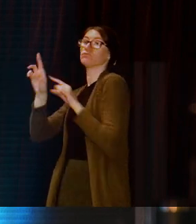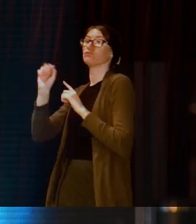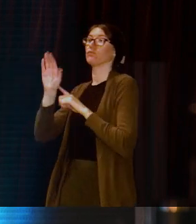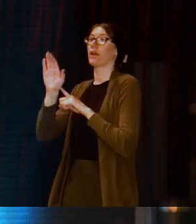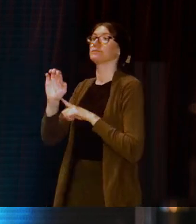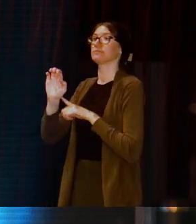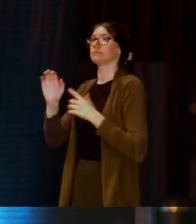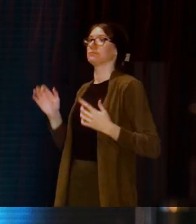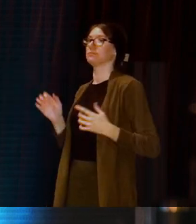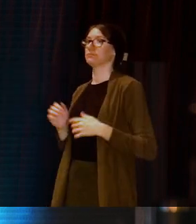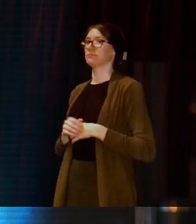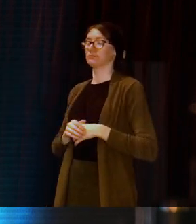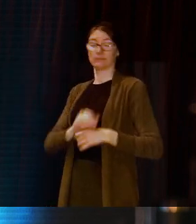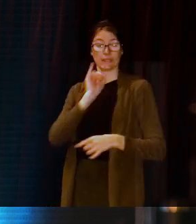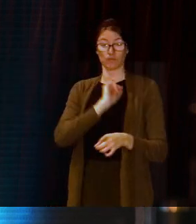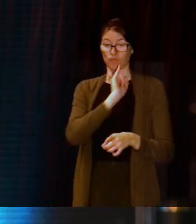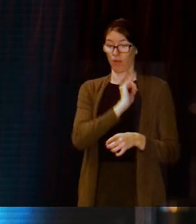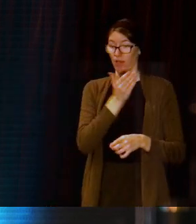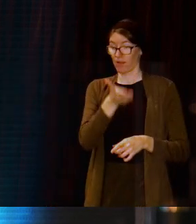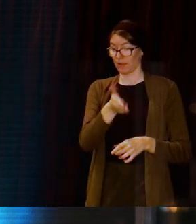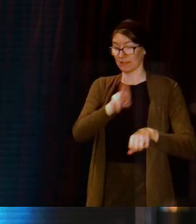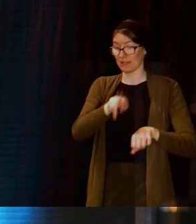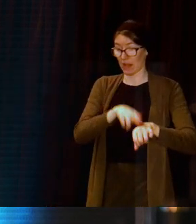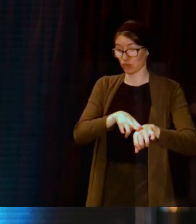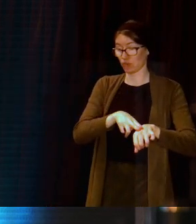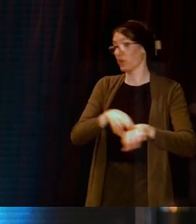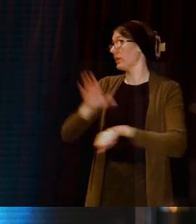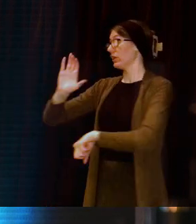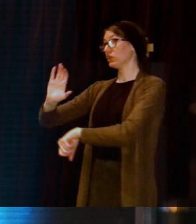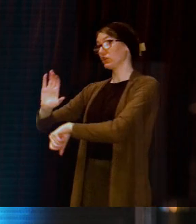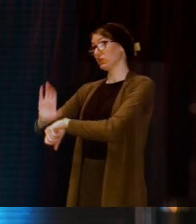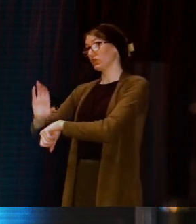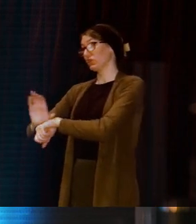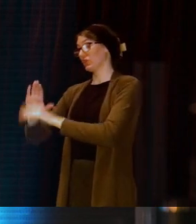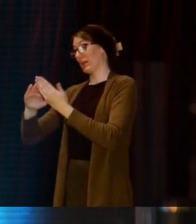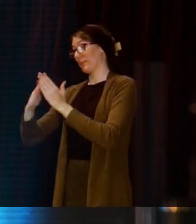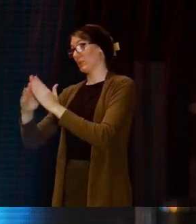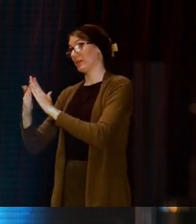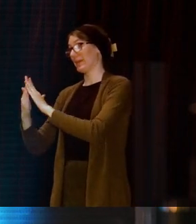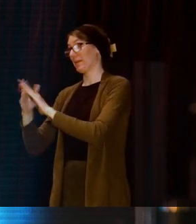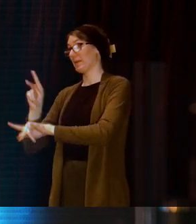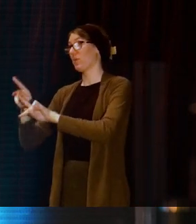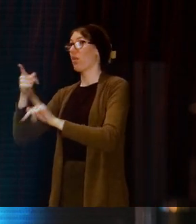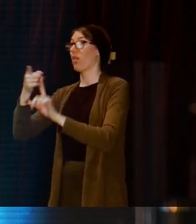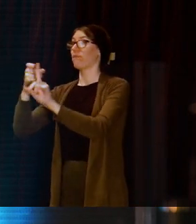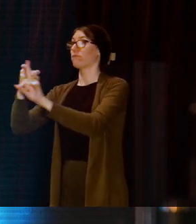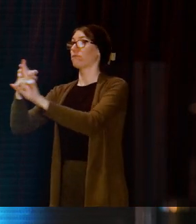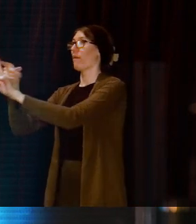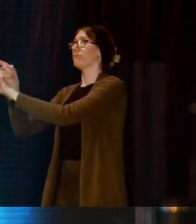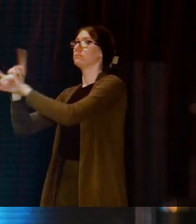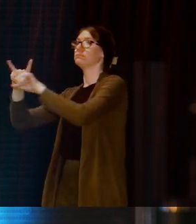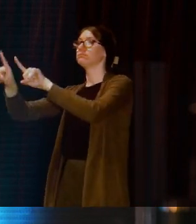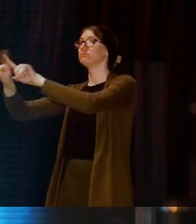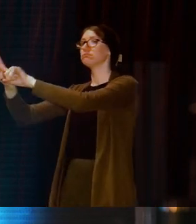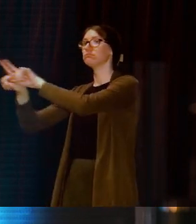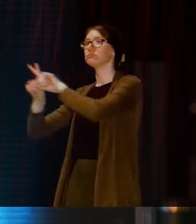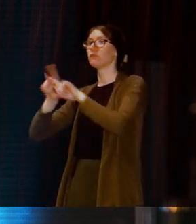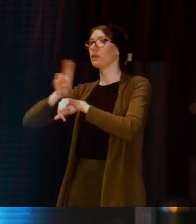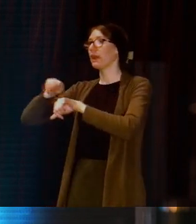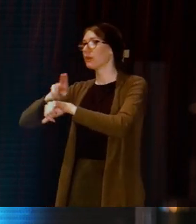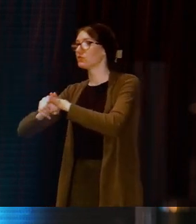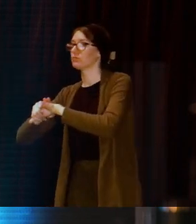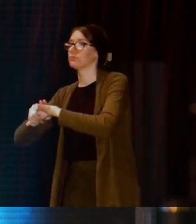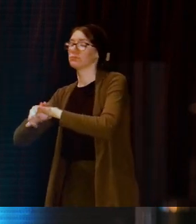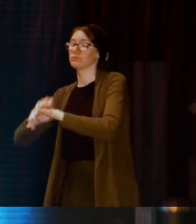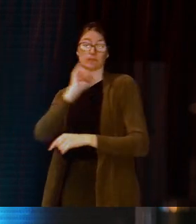over. Israel is a nation. The church is a community of people coming from the nations, from all over the planet. And